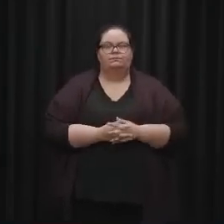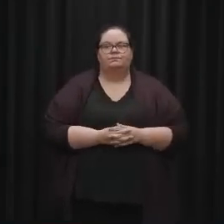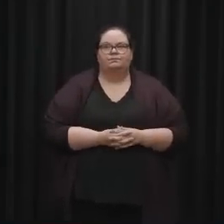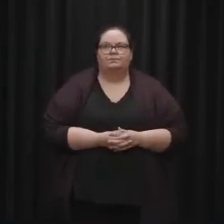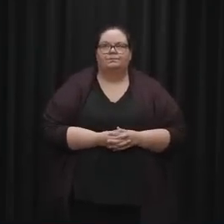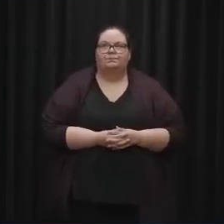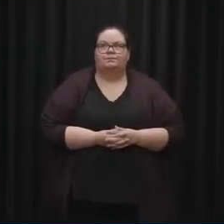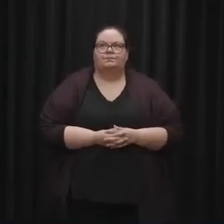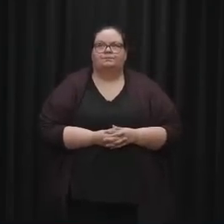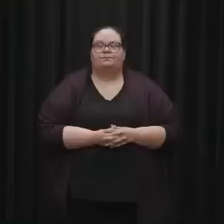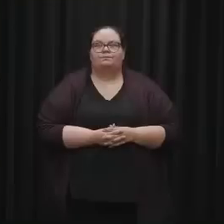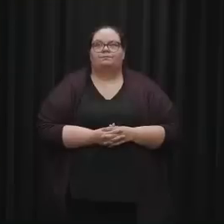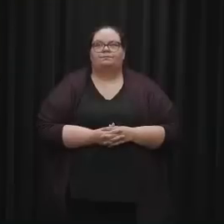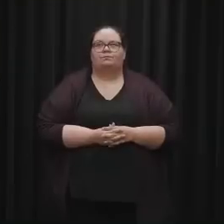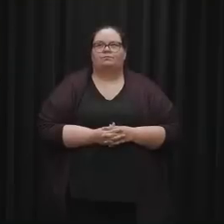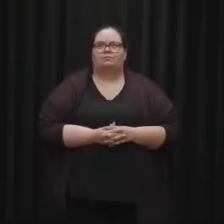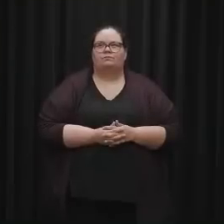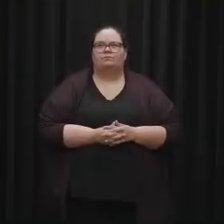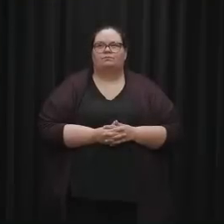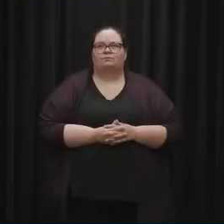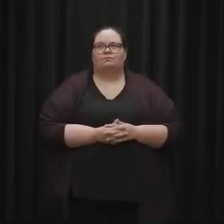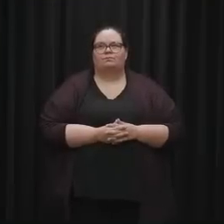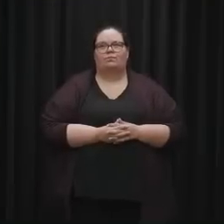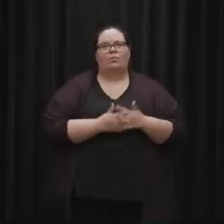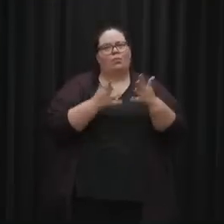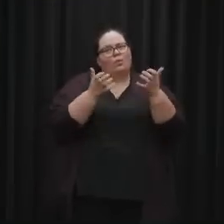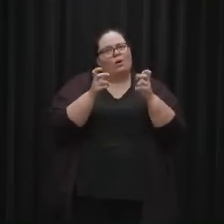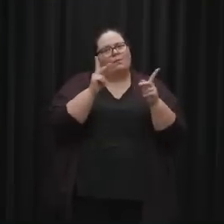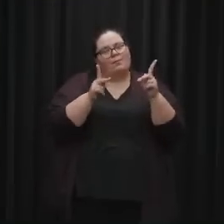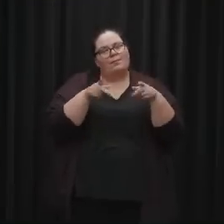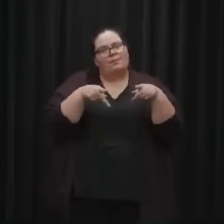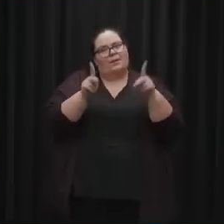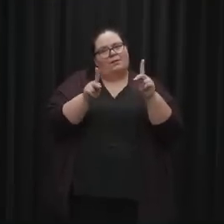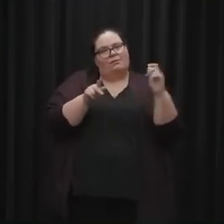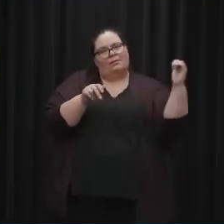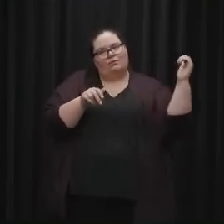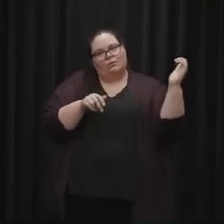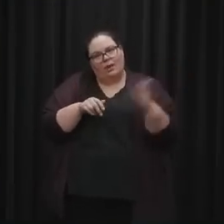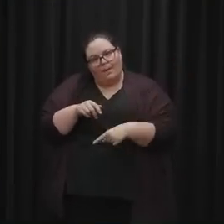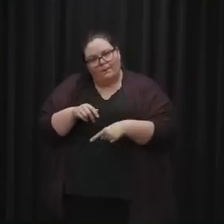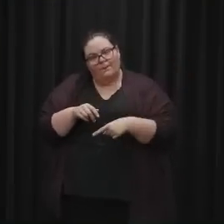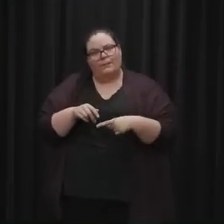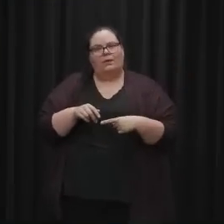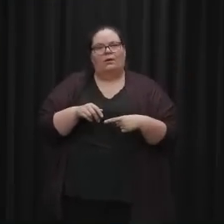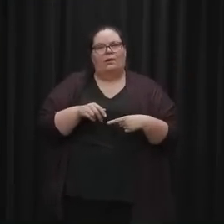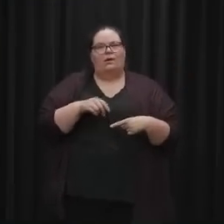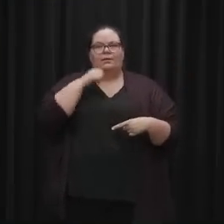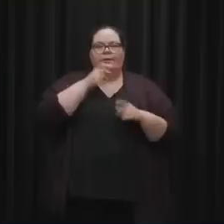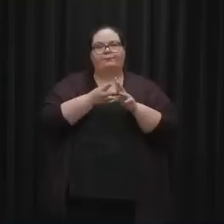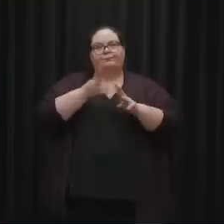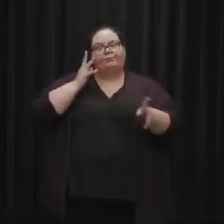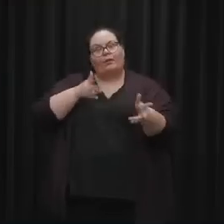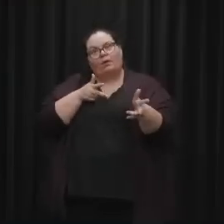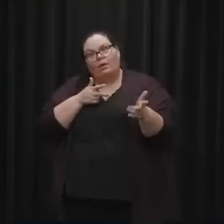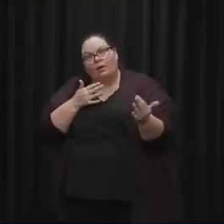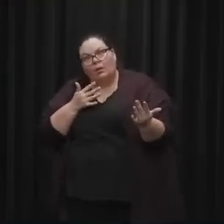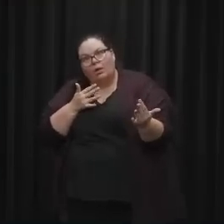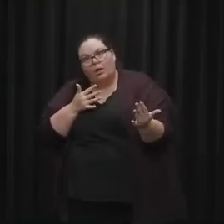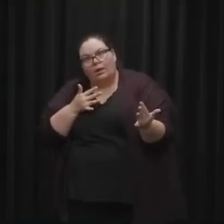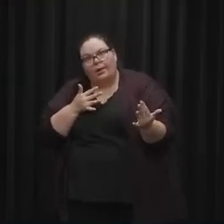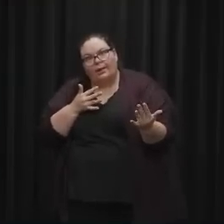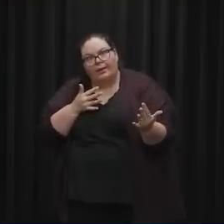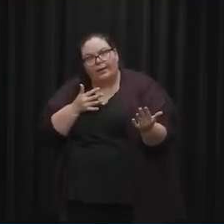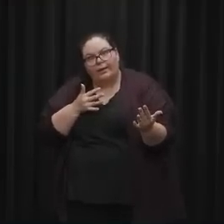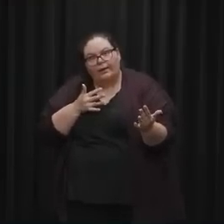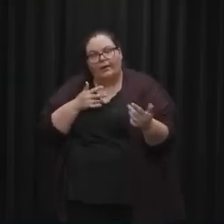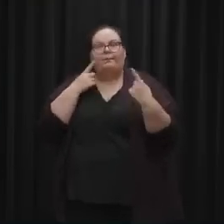exercise, is giving more people the freedom to be in the communities and actually witnessing firsthand in a greater volume, I should